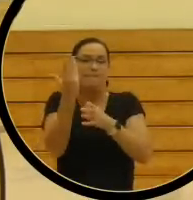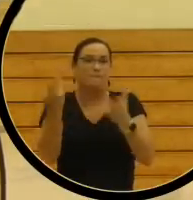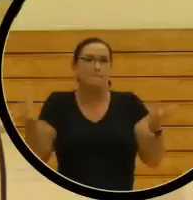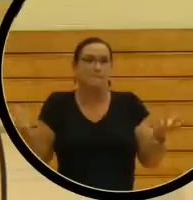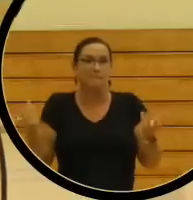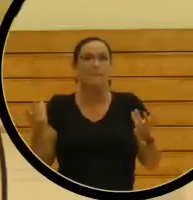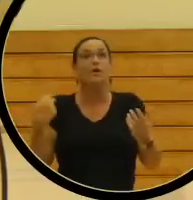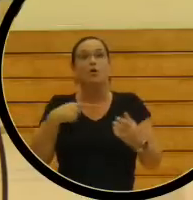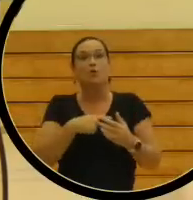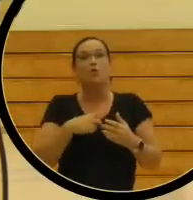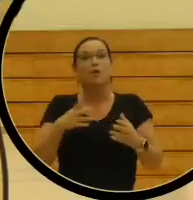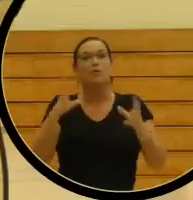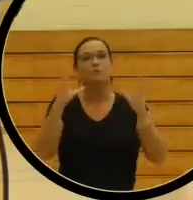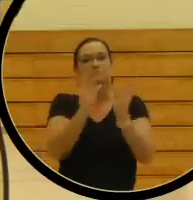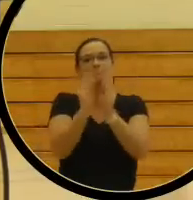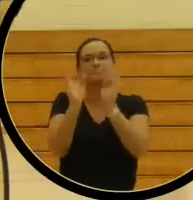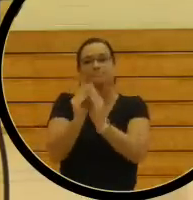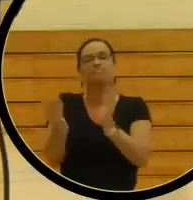again,